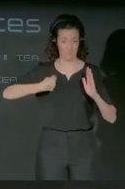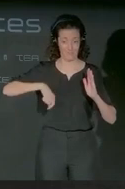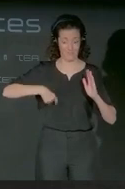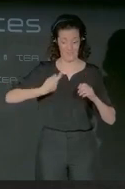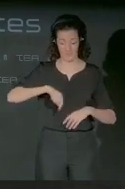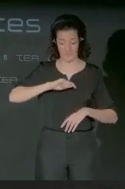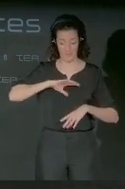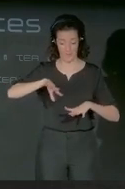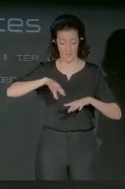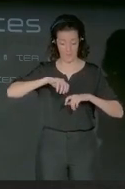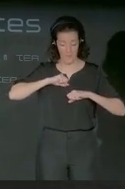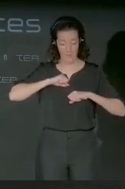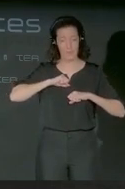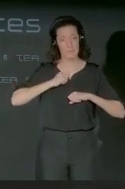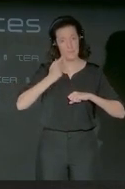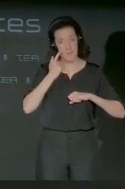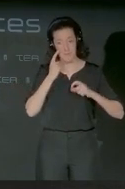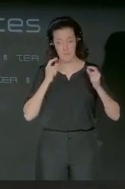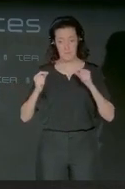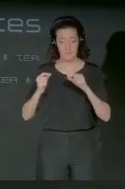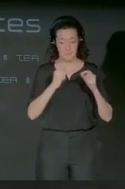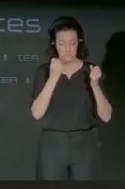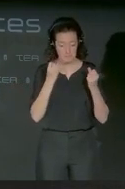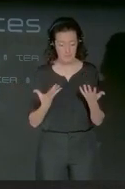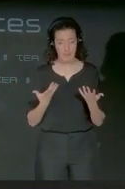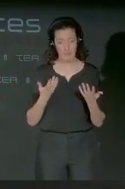period in which to together to look at